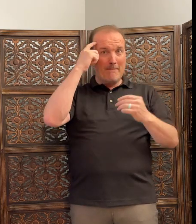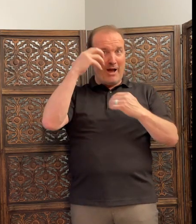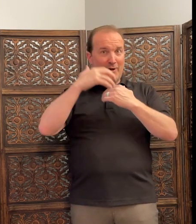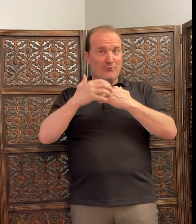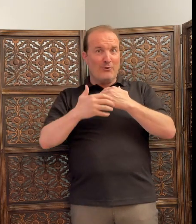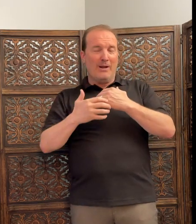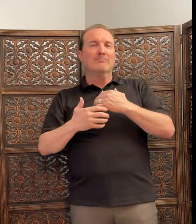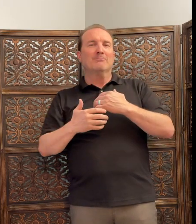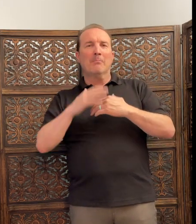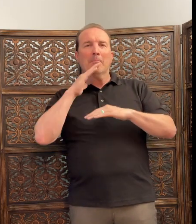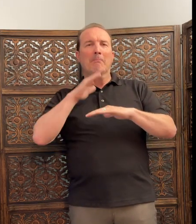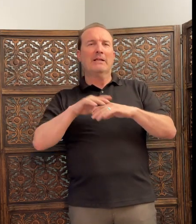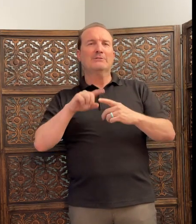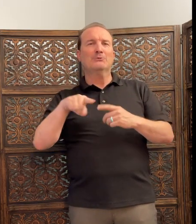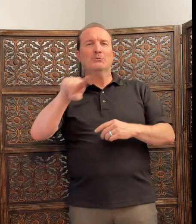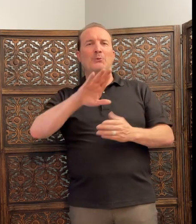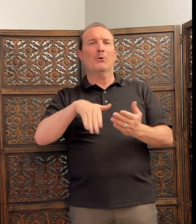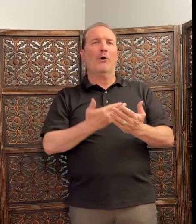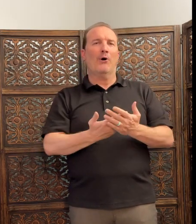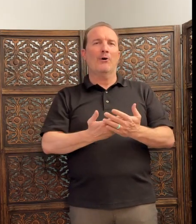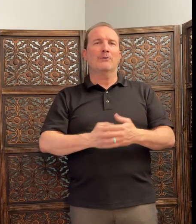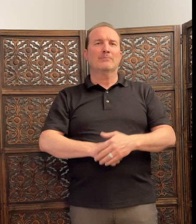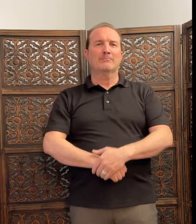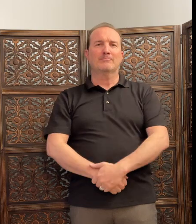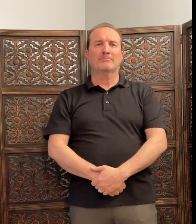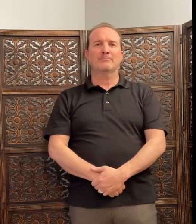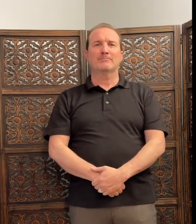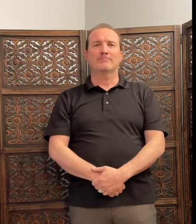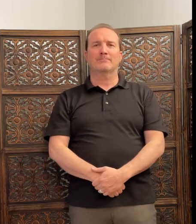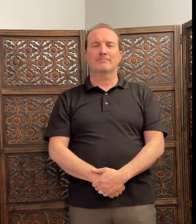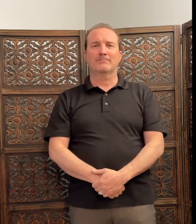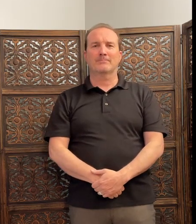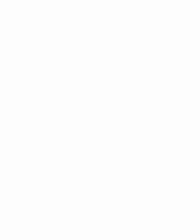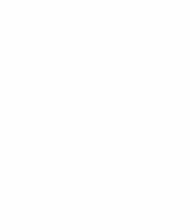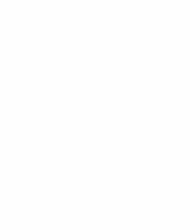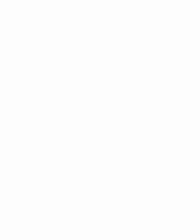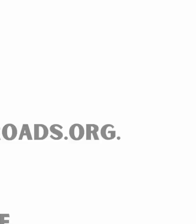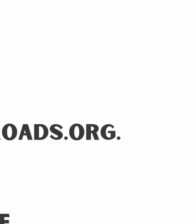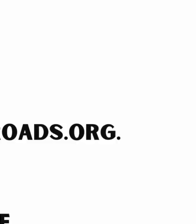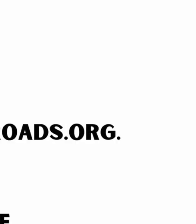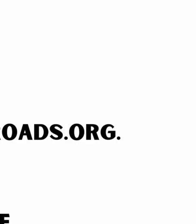mind grapes. Blessings to you all, and be well.